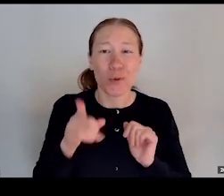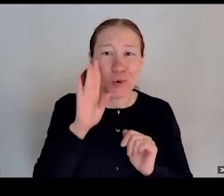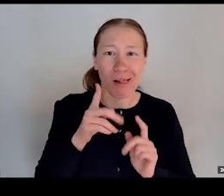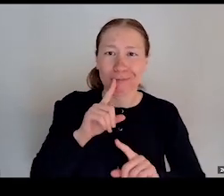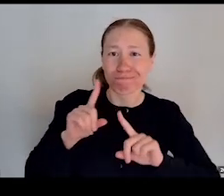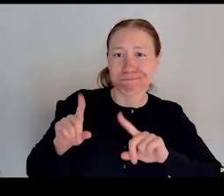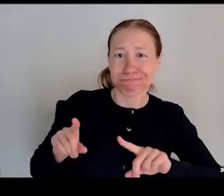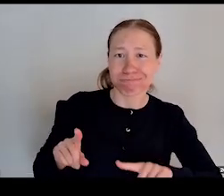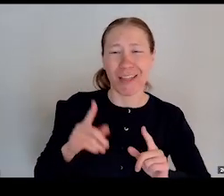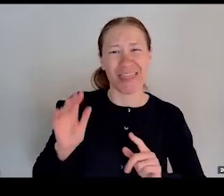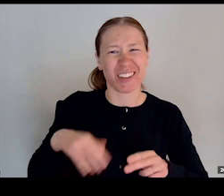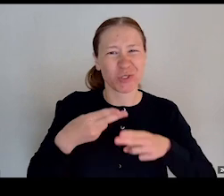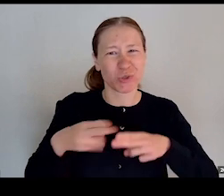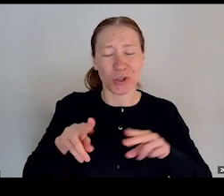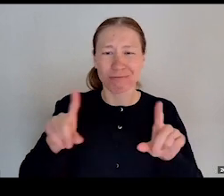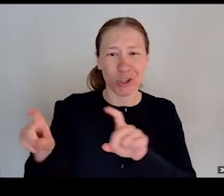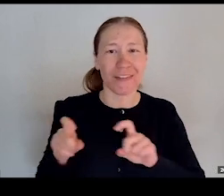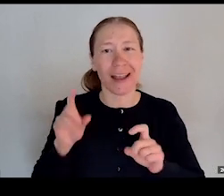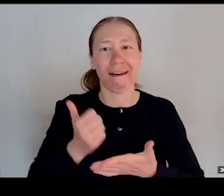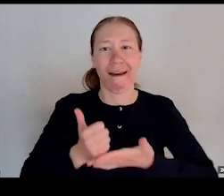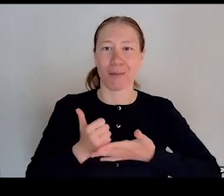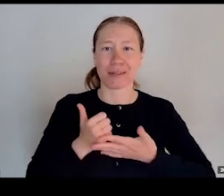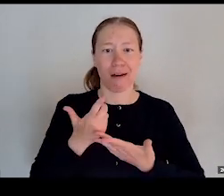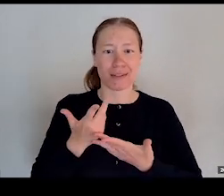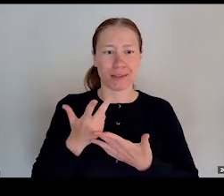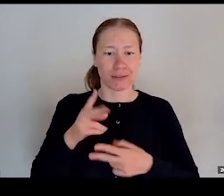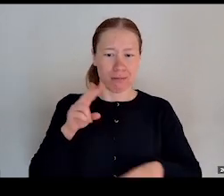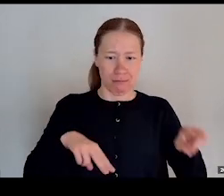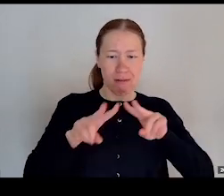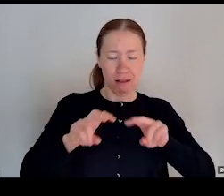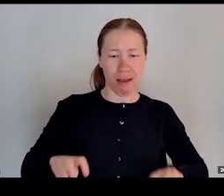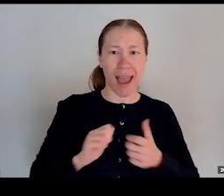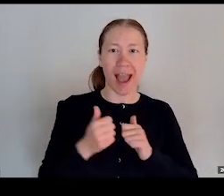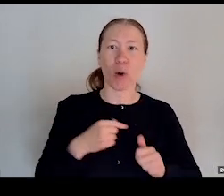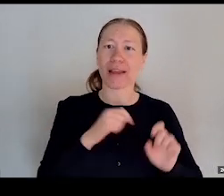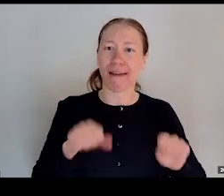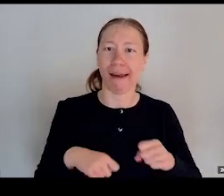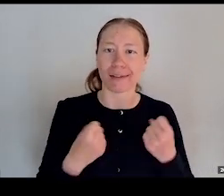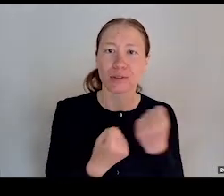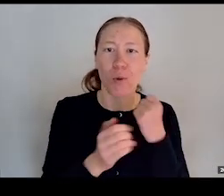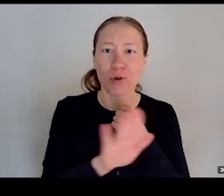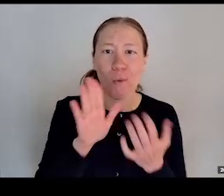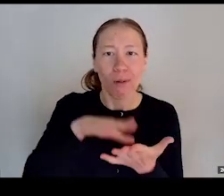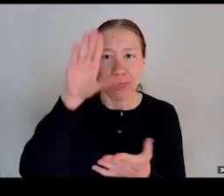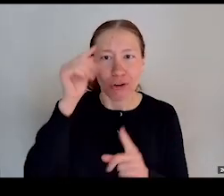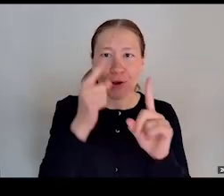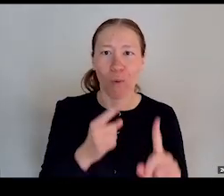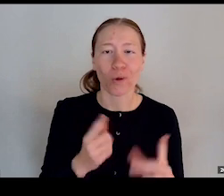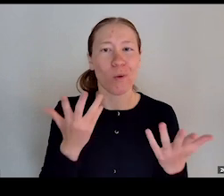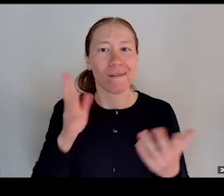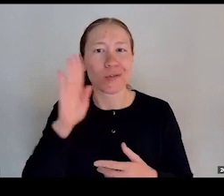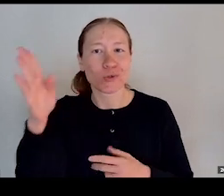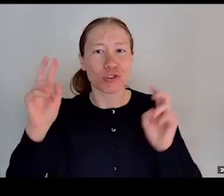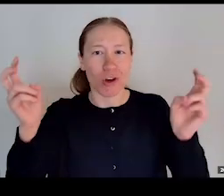complete the short survey. It helps us determine how we can best assist with your learning goals and what topics may be most applicable to do in our